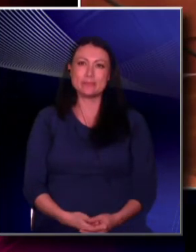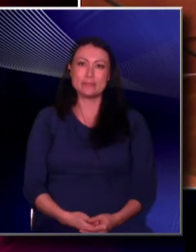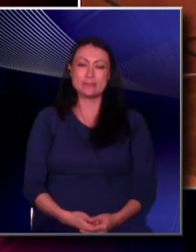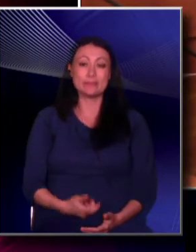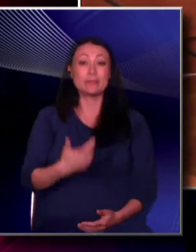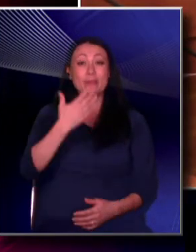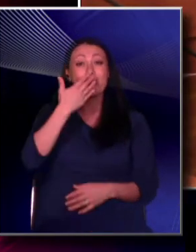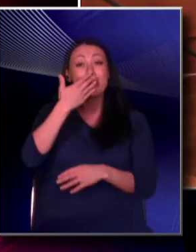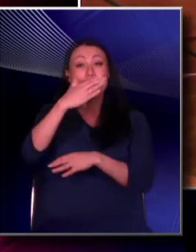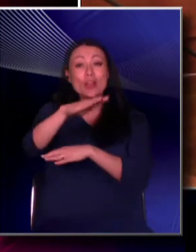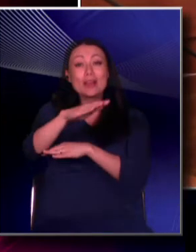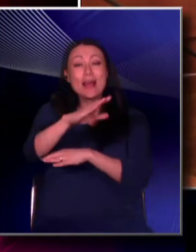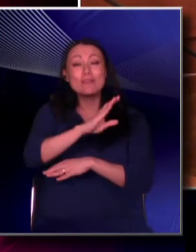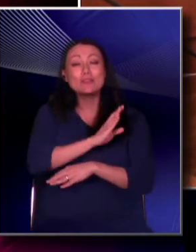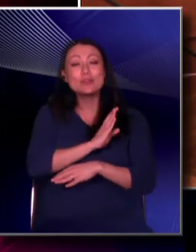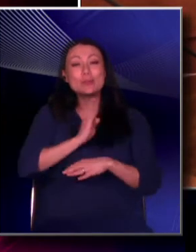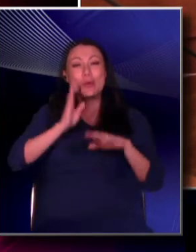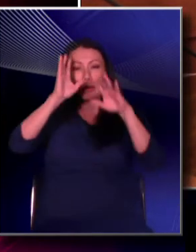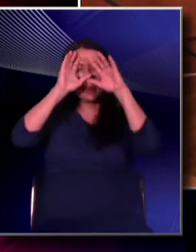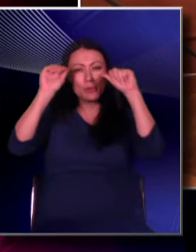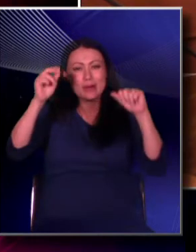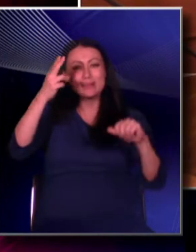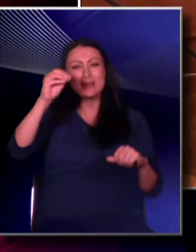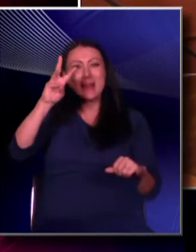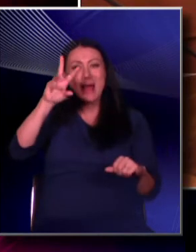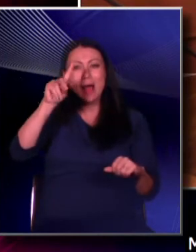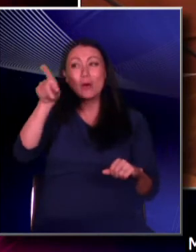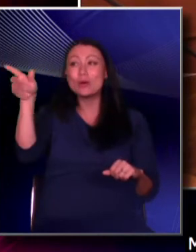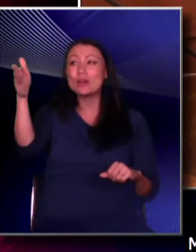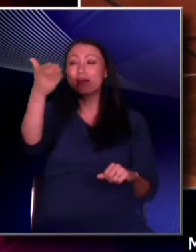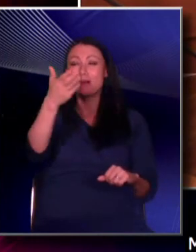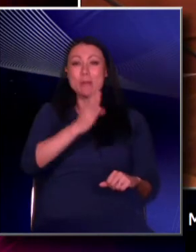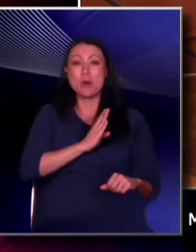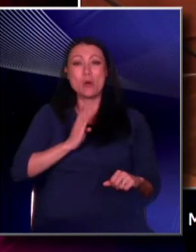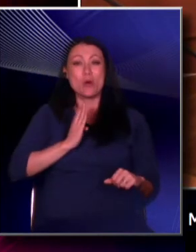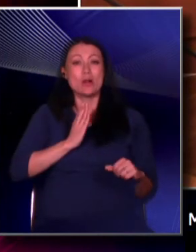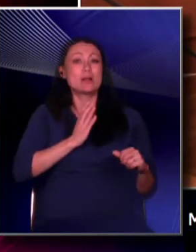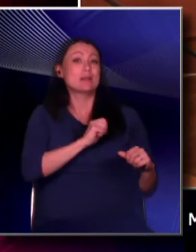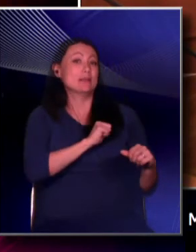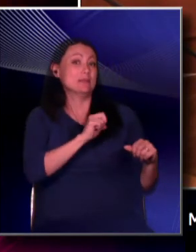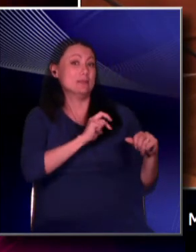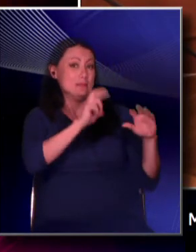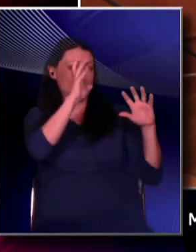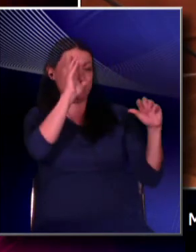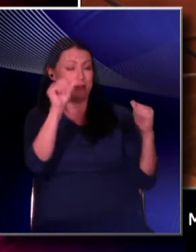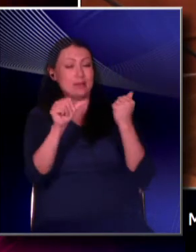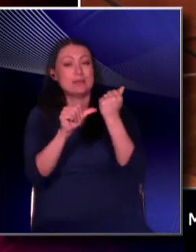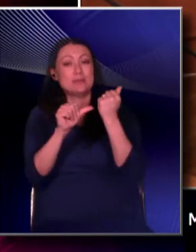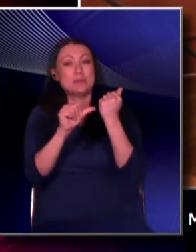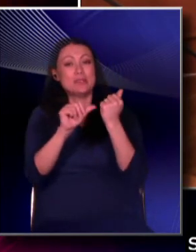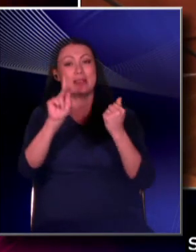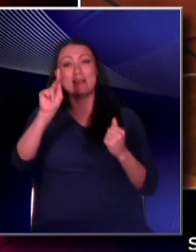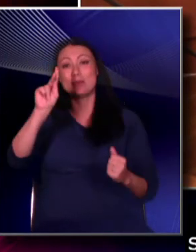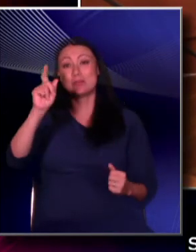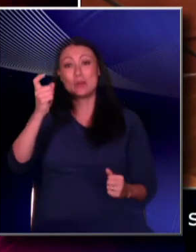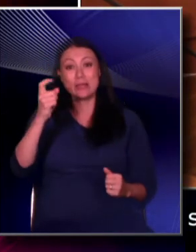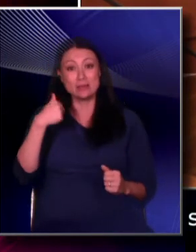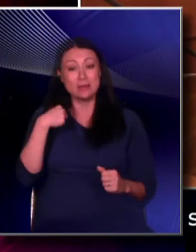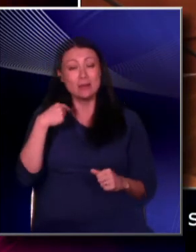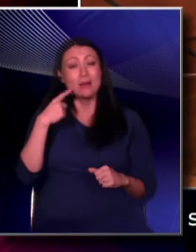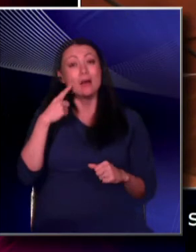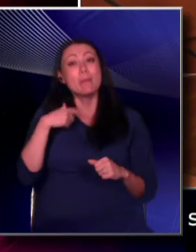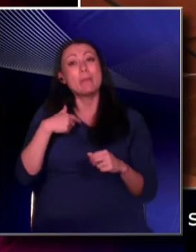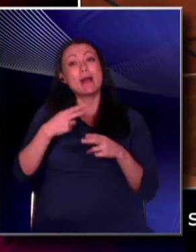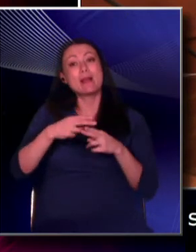Good afternoon, Board President Howard, members of the board, Superintendent Reichman, Assistant Superintendent Rex. For the record, my name